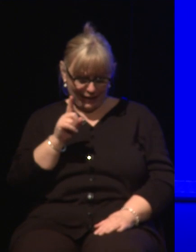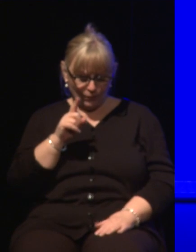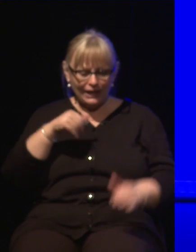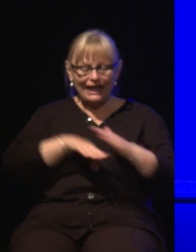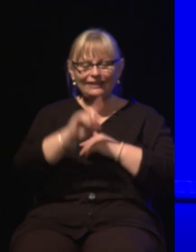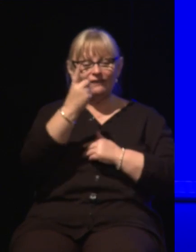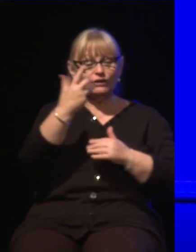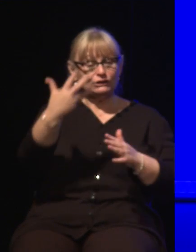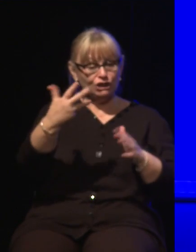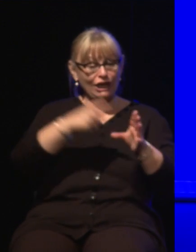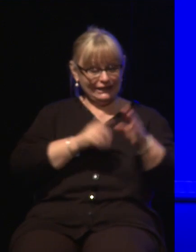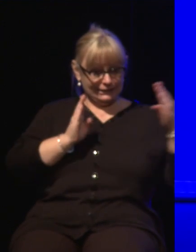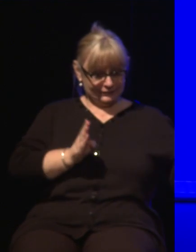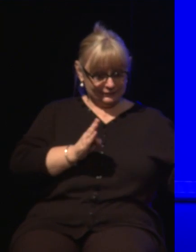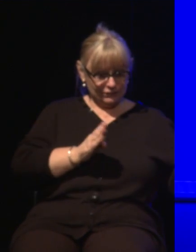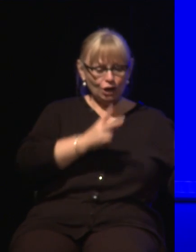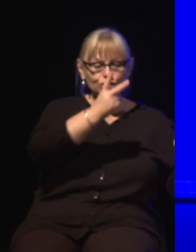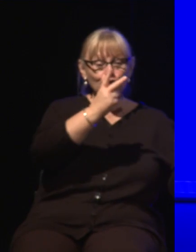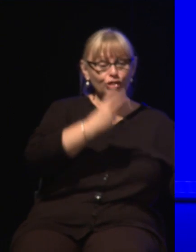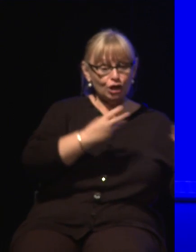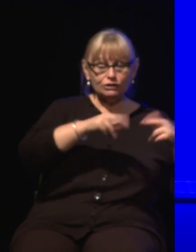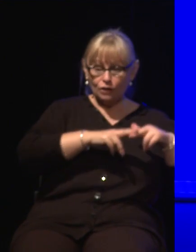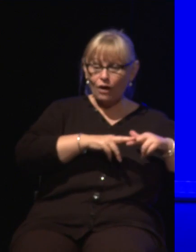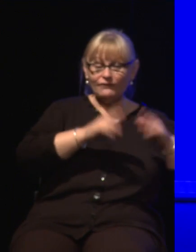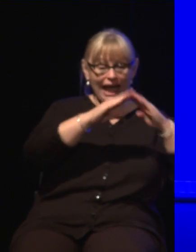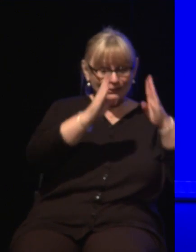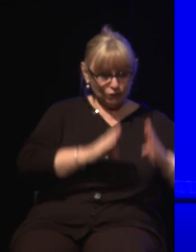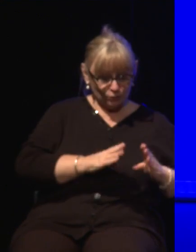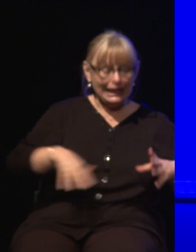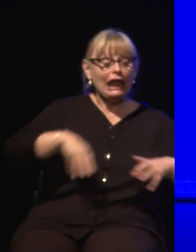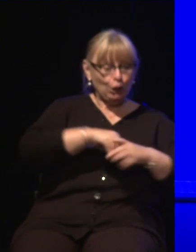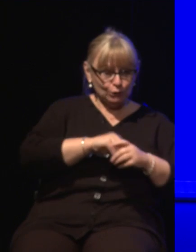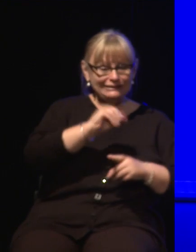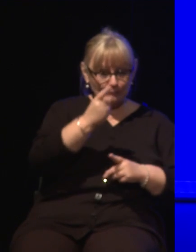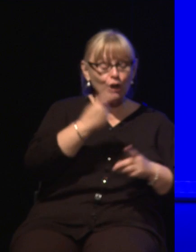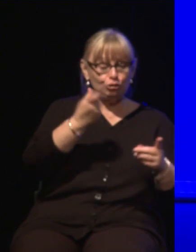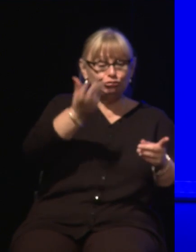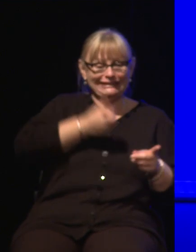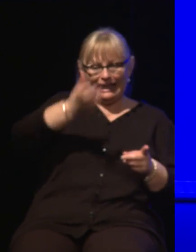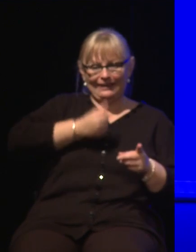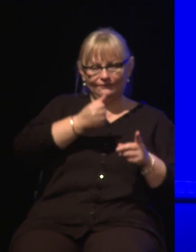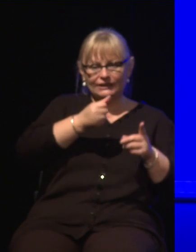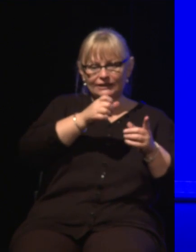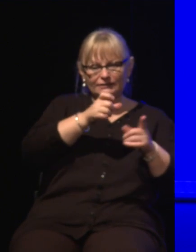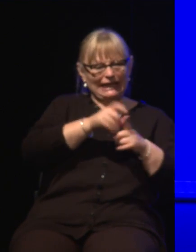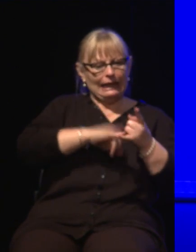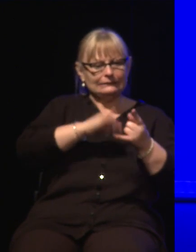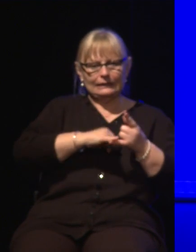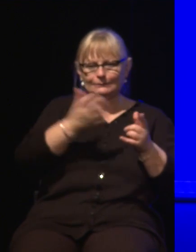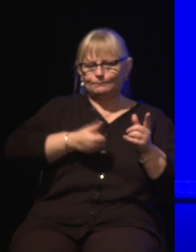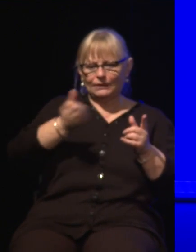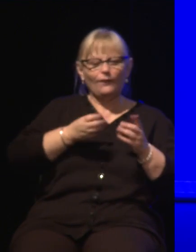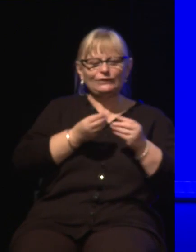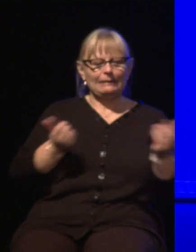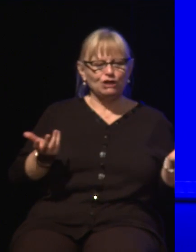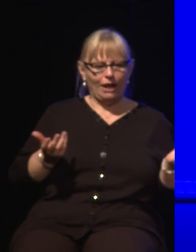years of the survey, 2/3 of households in Australia included somebody who received a social security benefit at some stage.